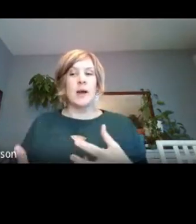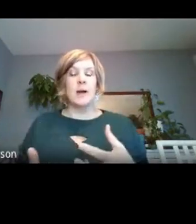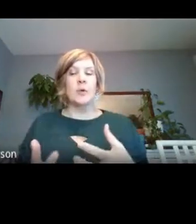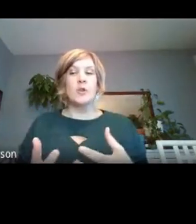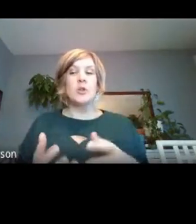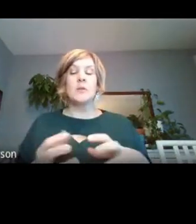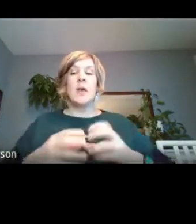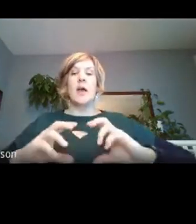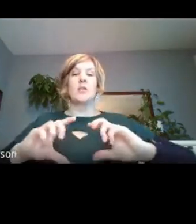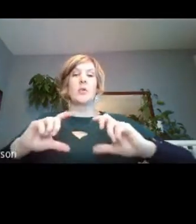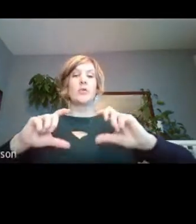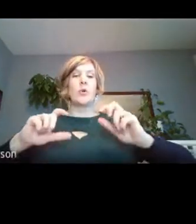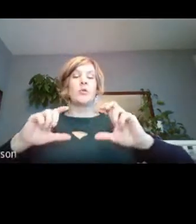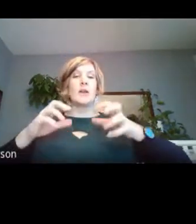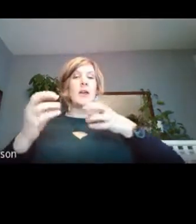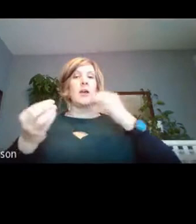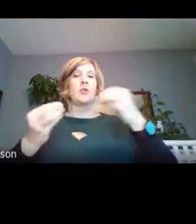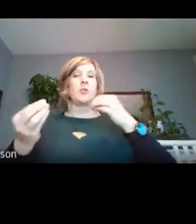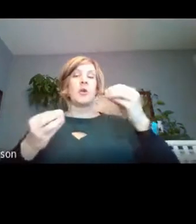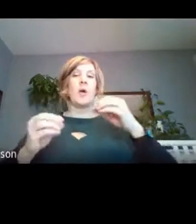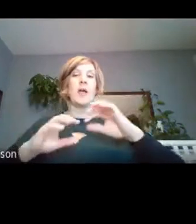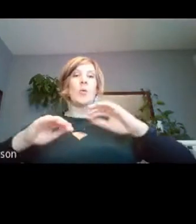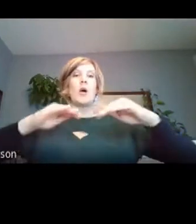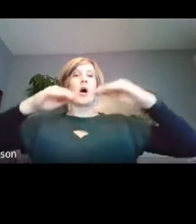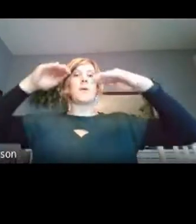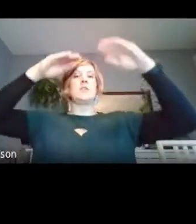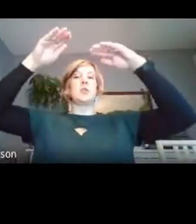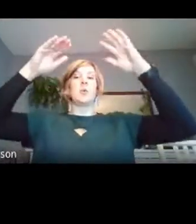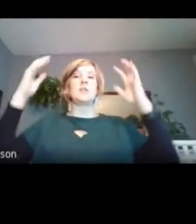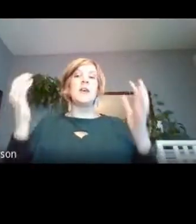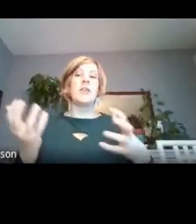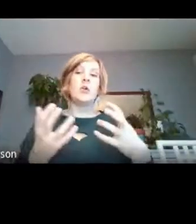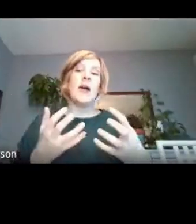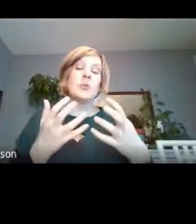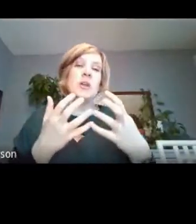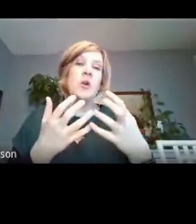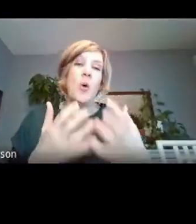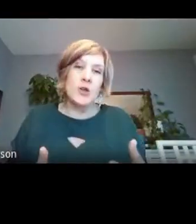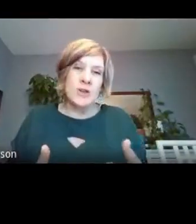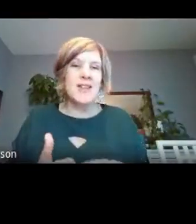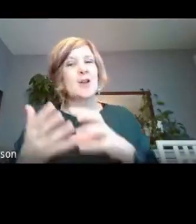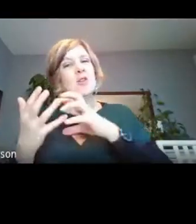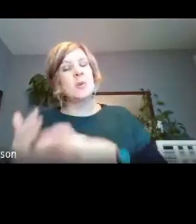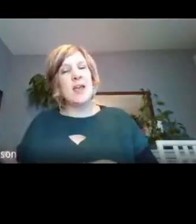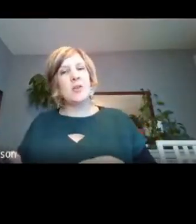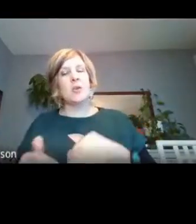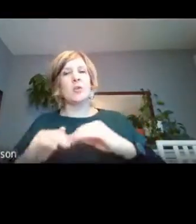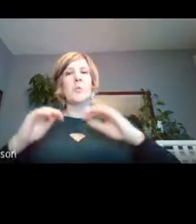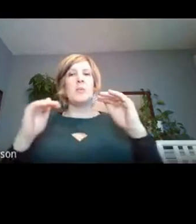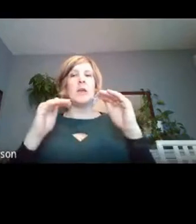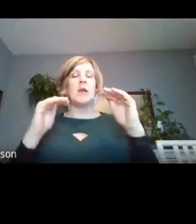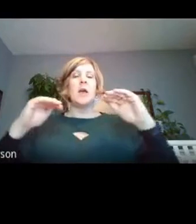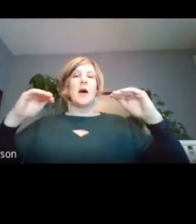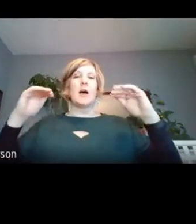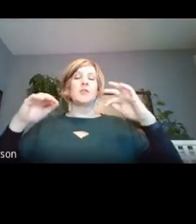students um questions and so those again those would be a way what comment do you because again they don't have to be questions they can also be answers